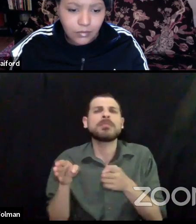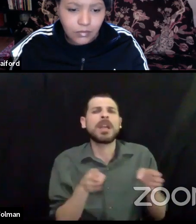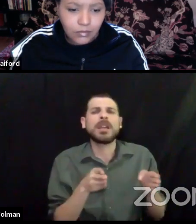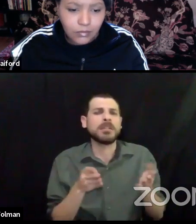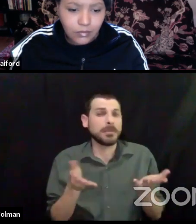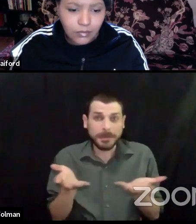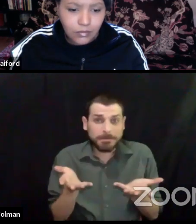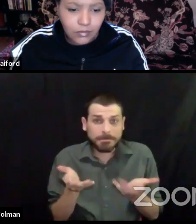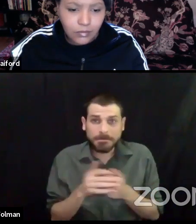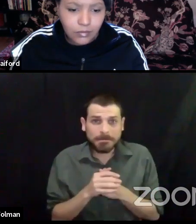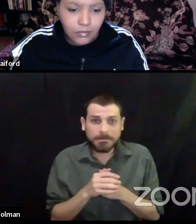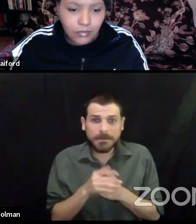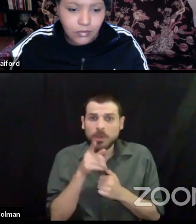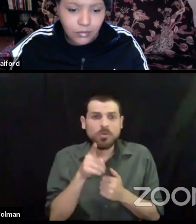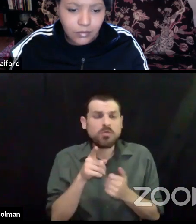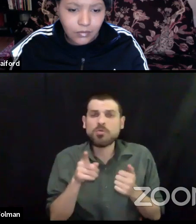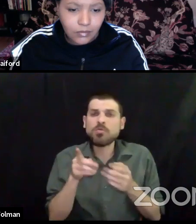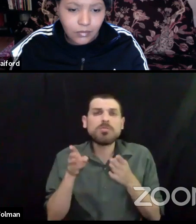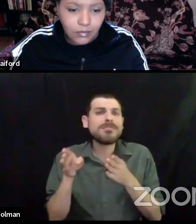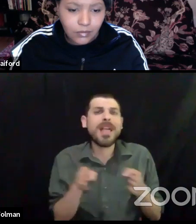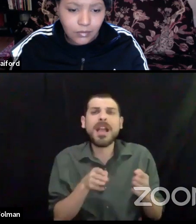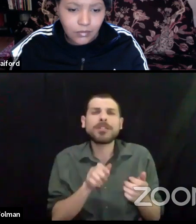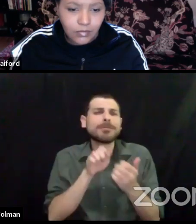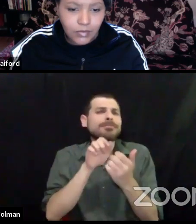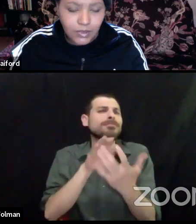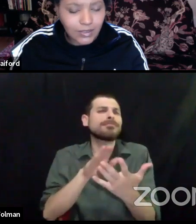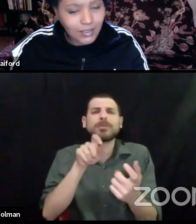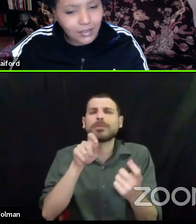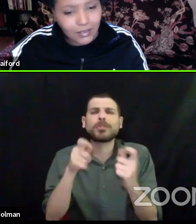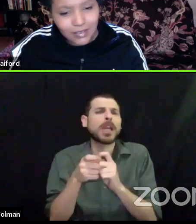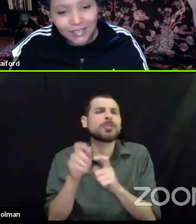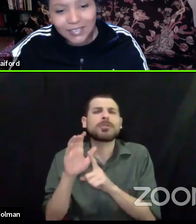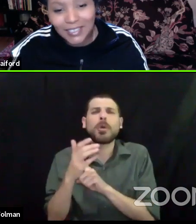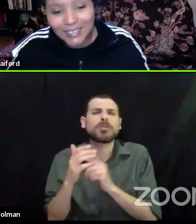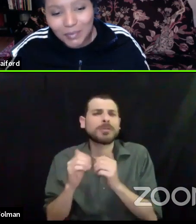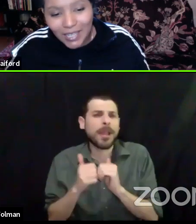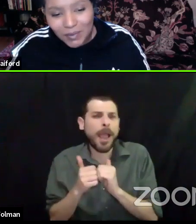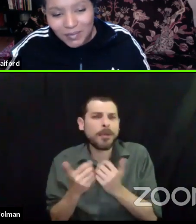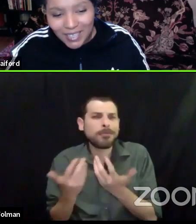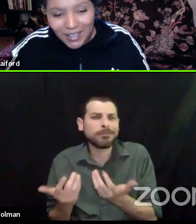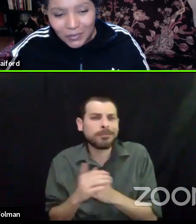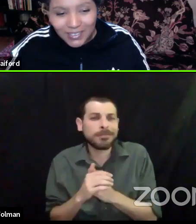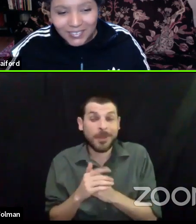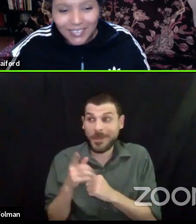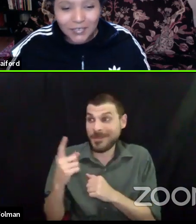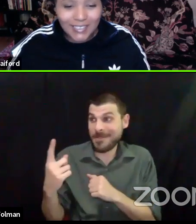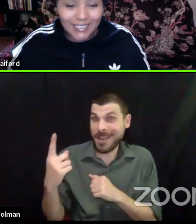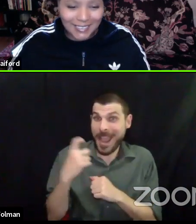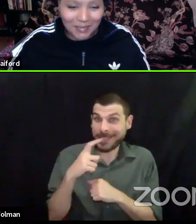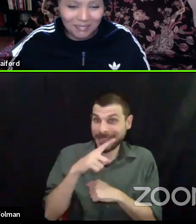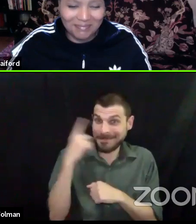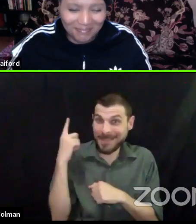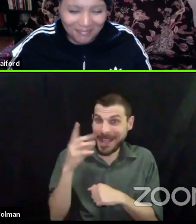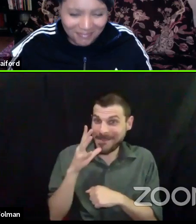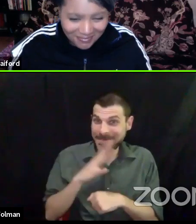how do you plan to turn around a culture that's so ingrained? You know? You're going to ask the Black women how we going to end